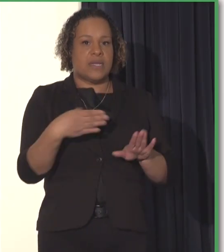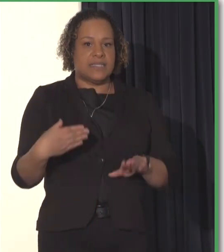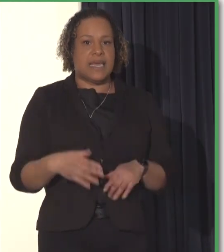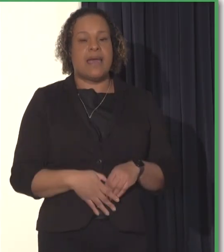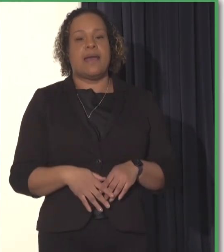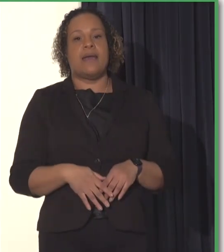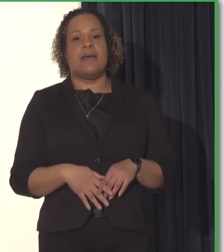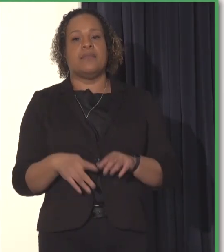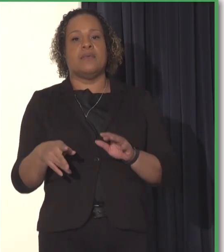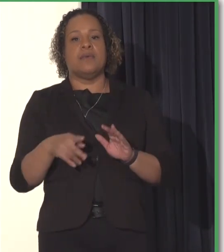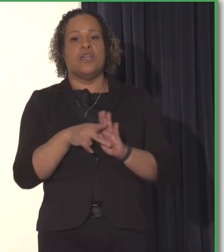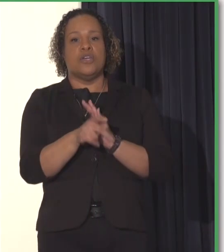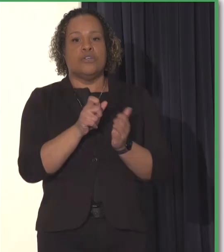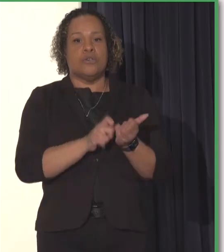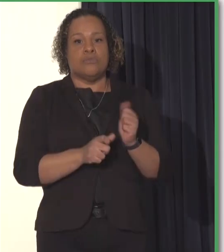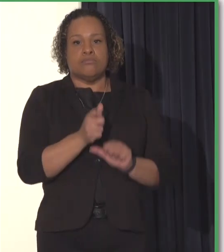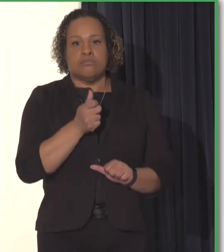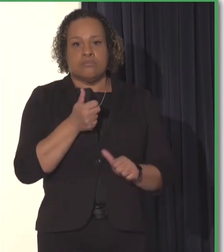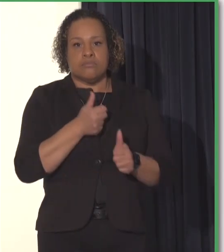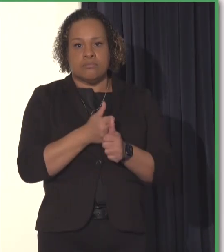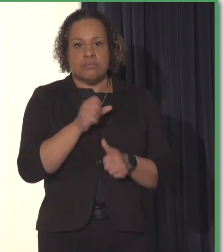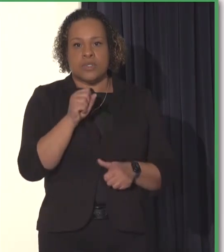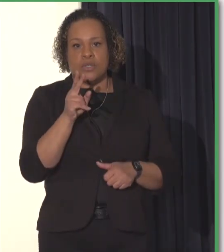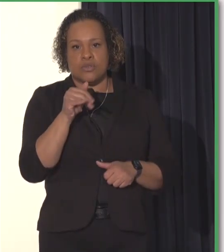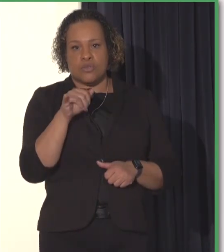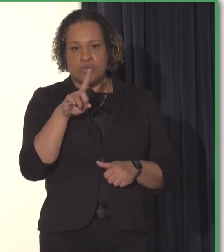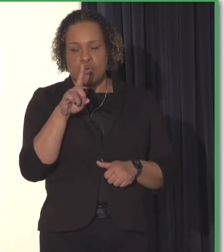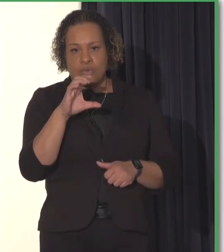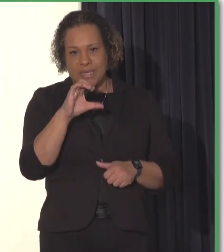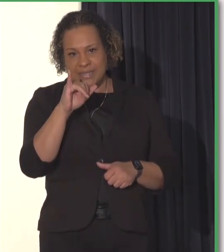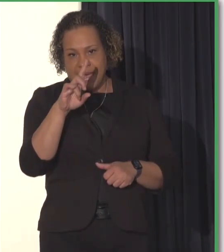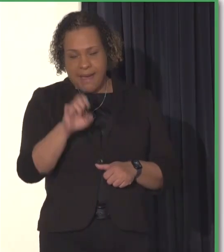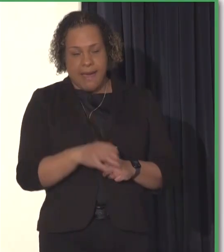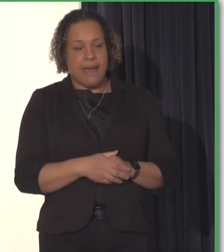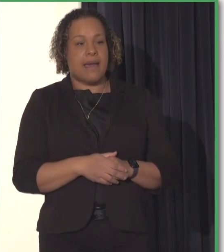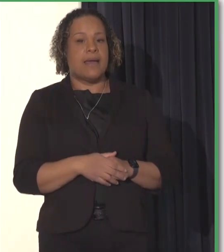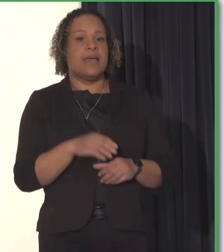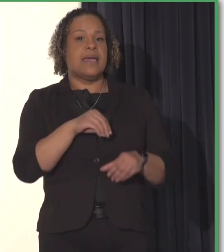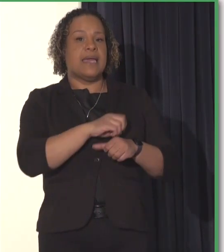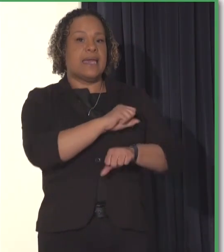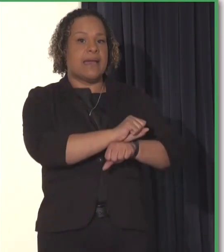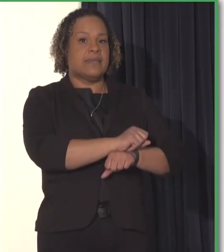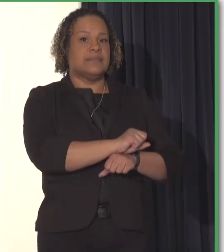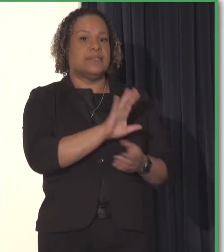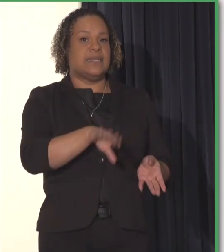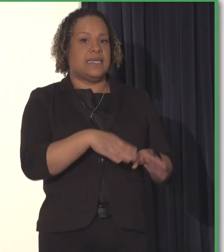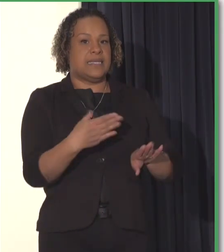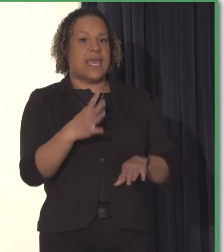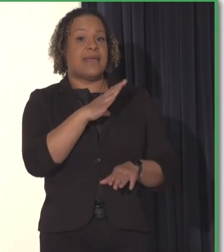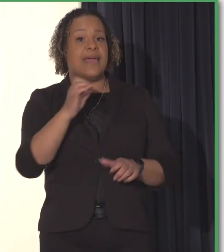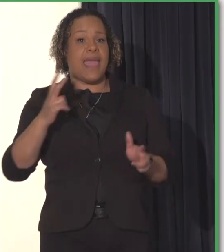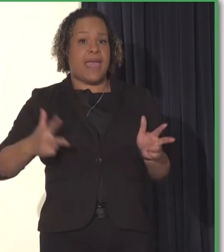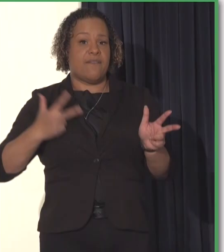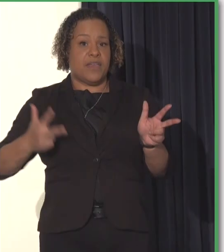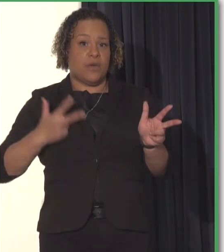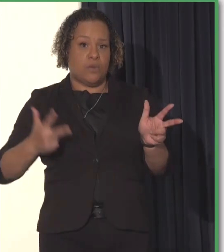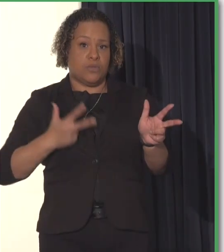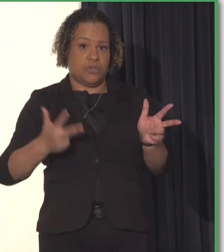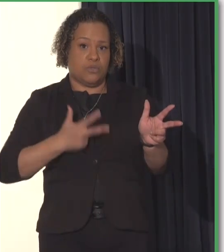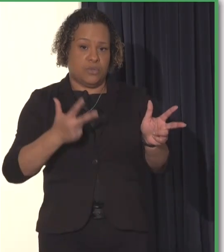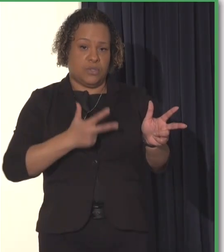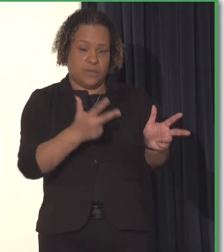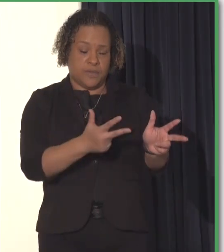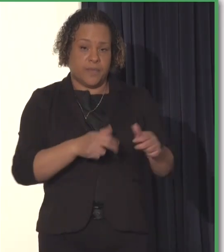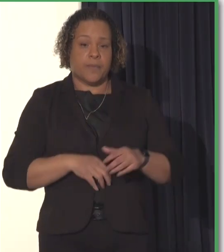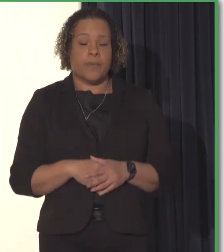suicides, all in-custody deaths, and it also includes vehicle pursuits.